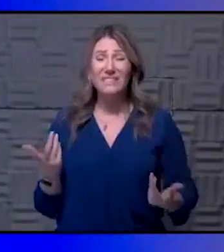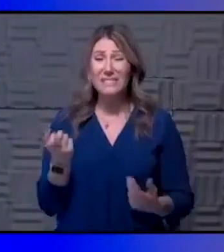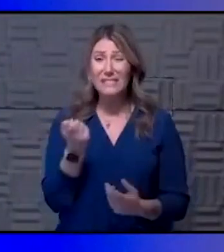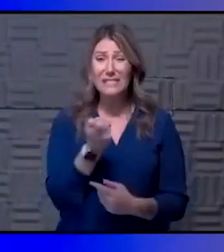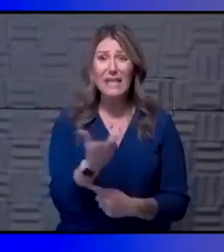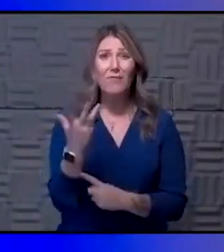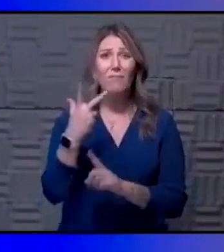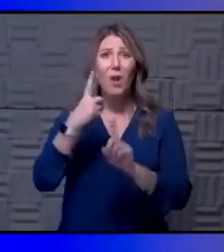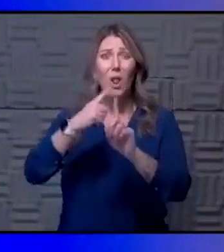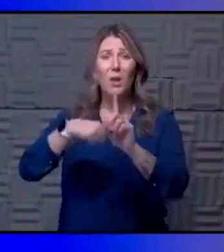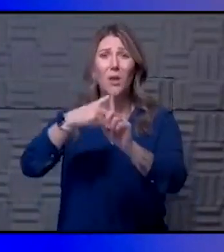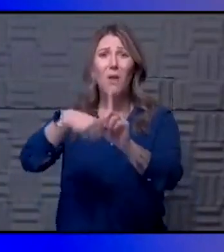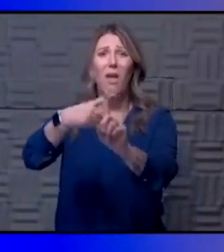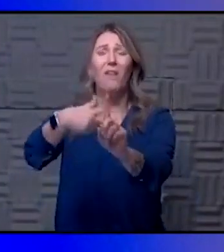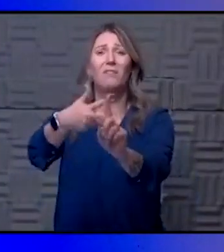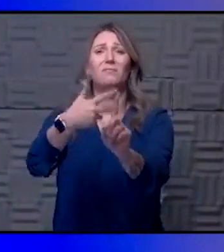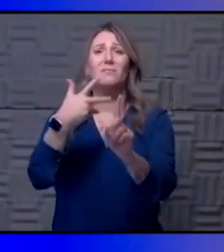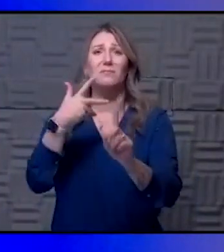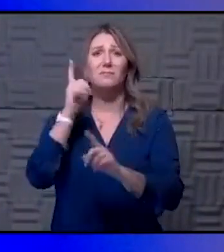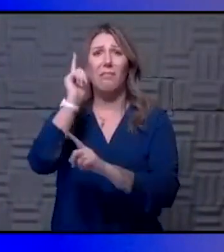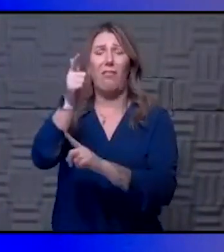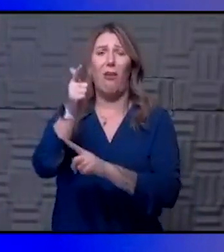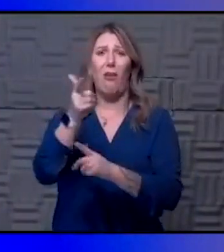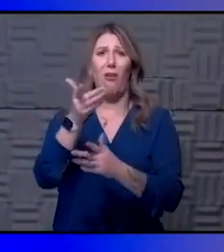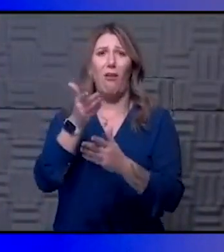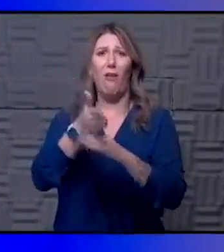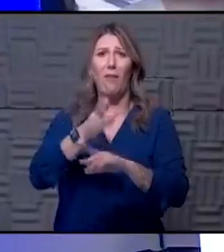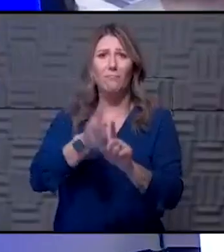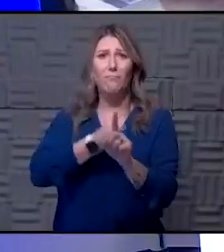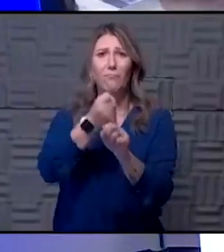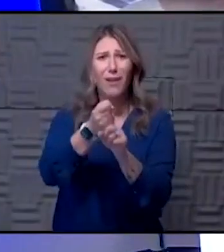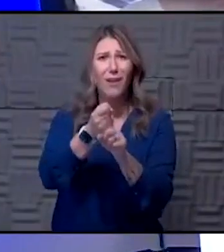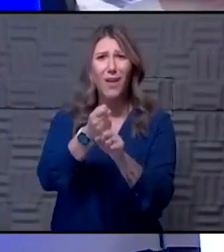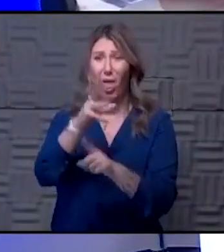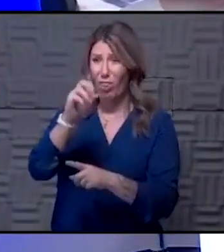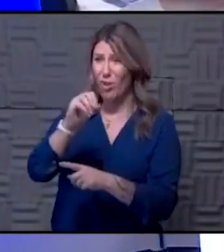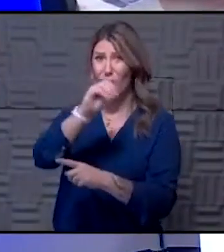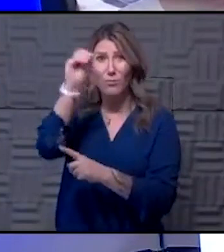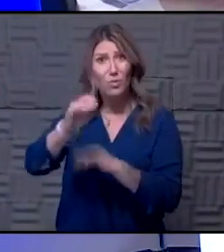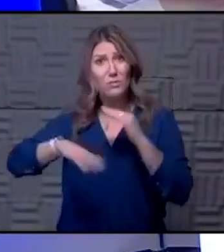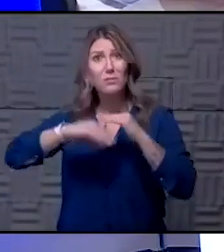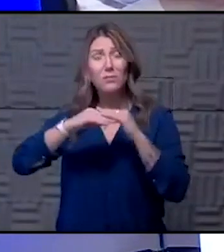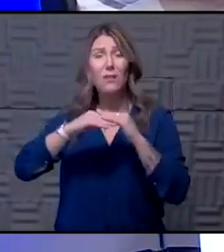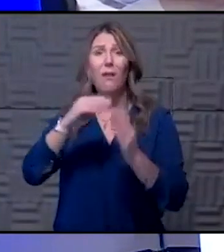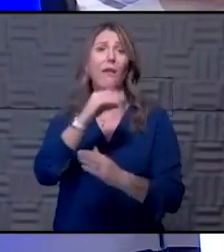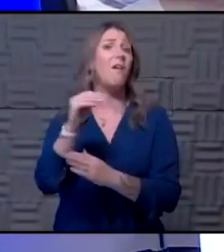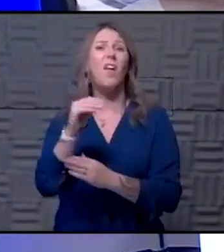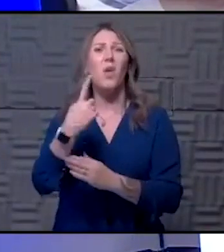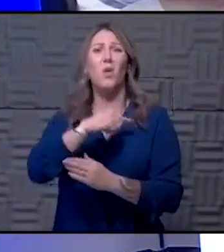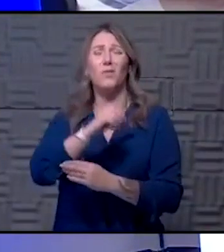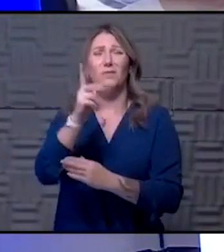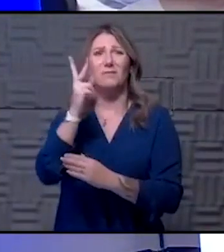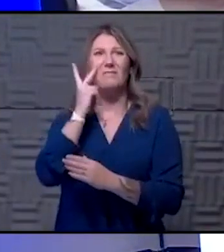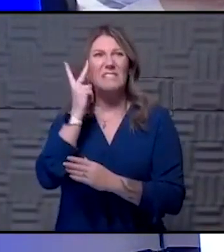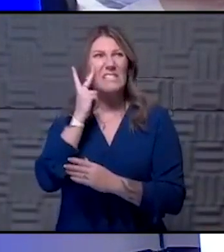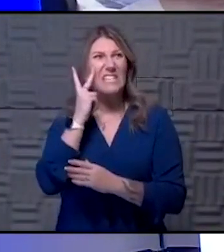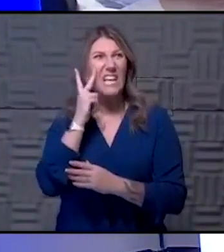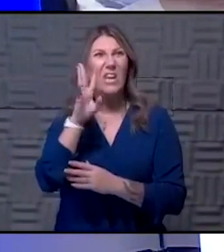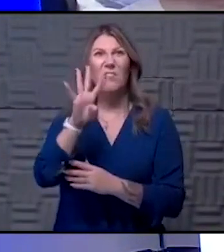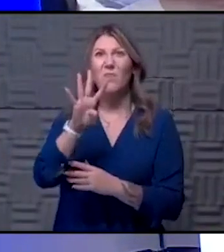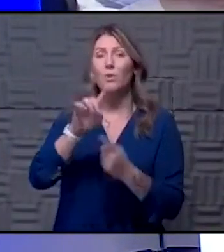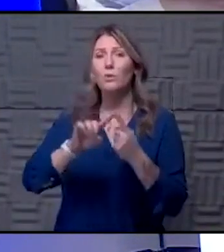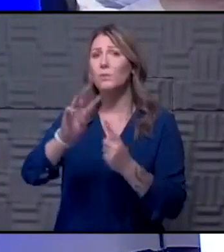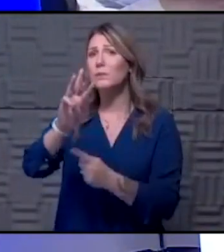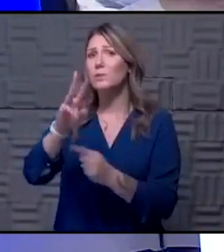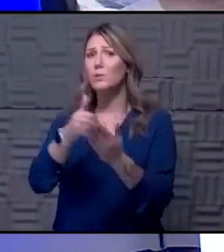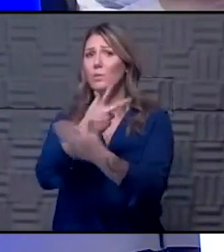several months after getting COVID-19, up to 30% in some studies. In fact, I think our long haul clinic is seeing 4 to 6 new patients per day. Now,